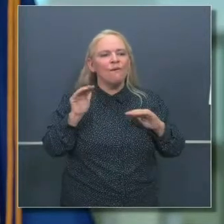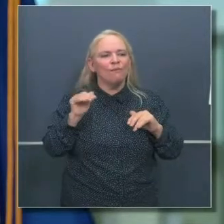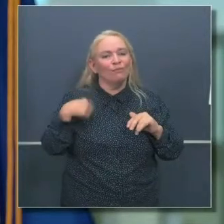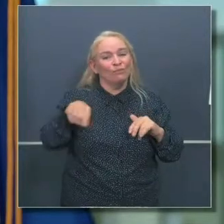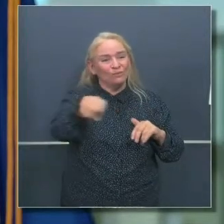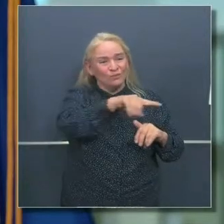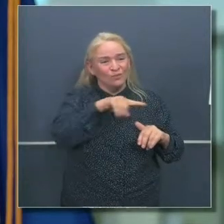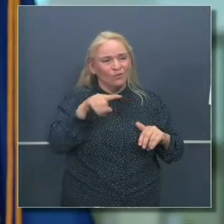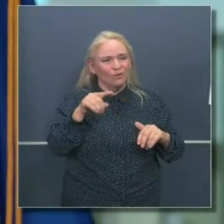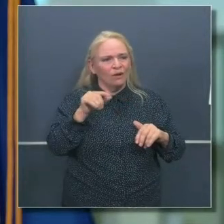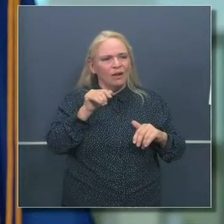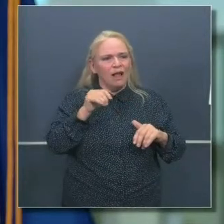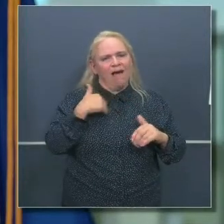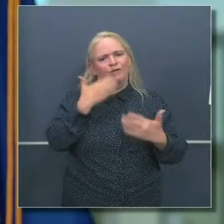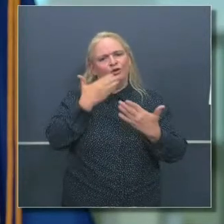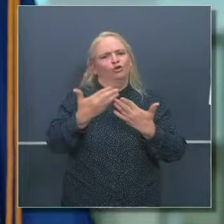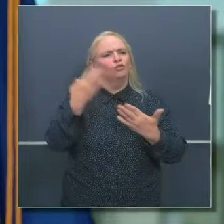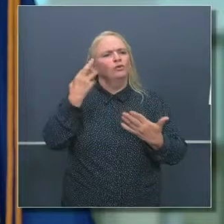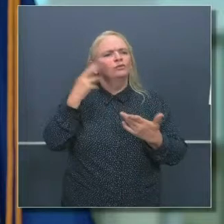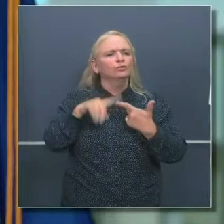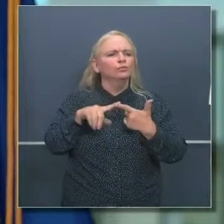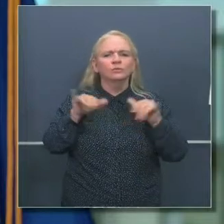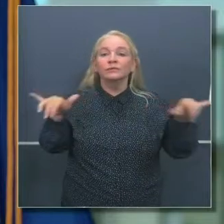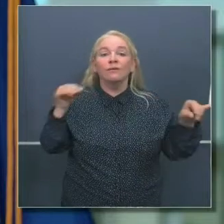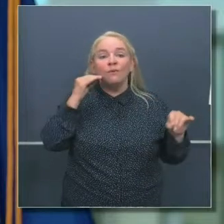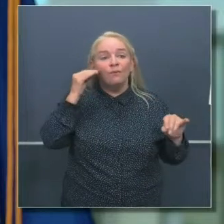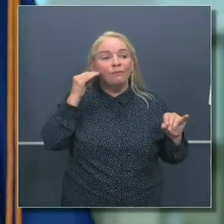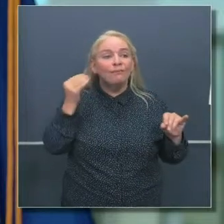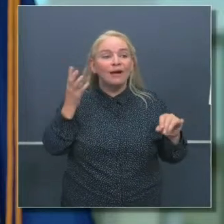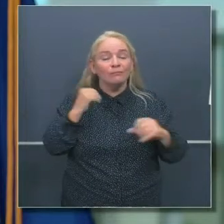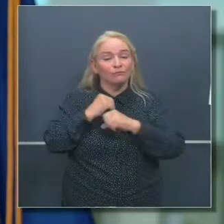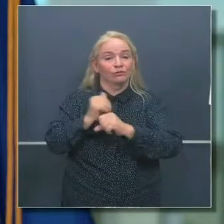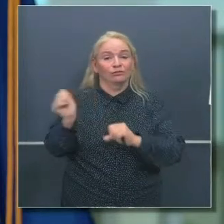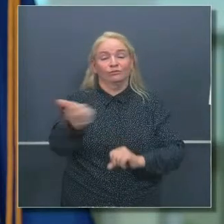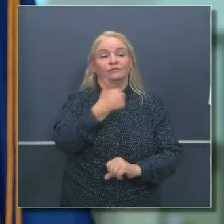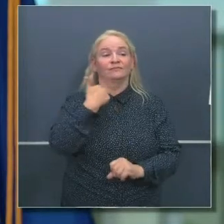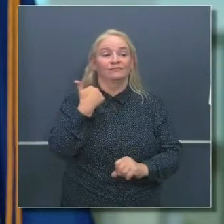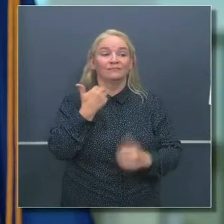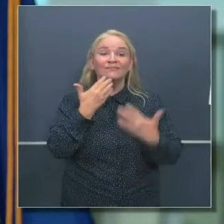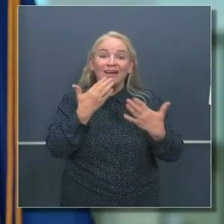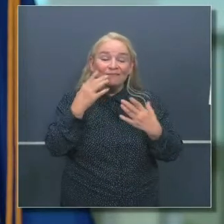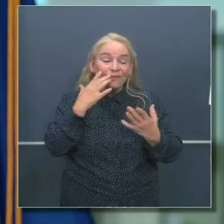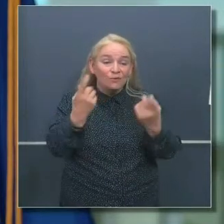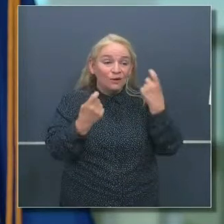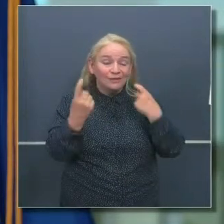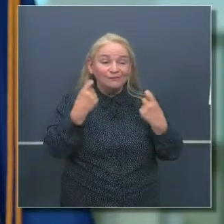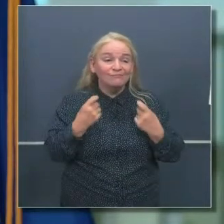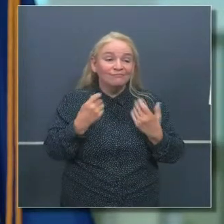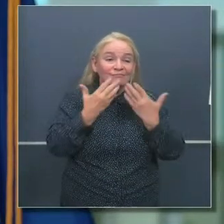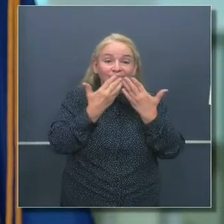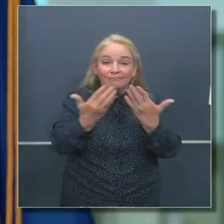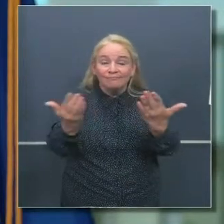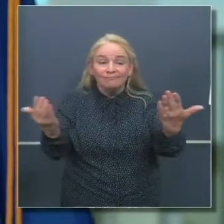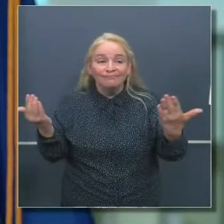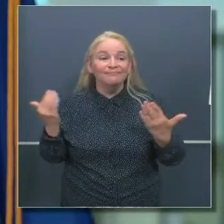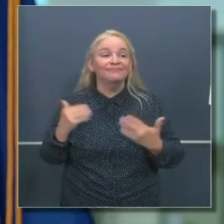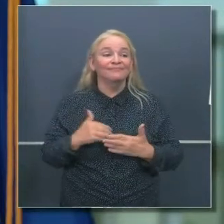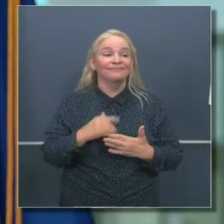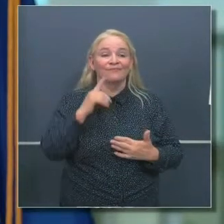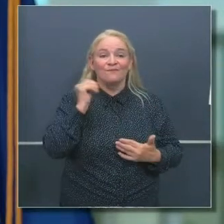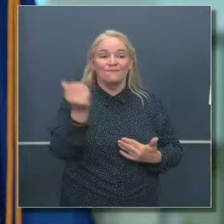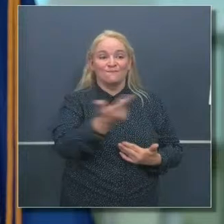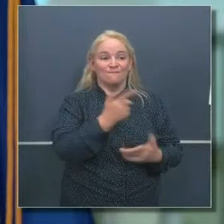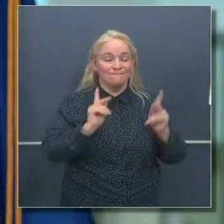for staying on message as reporters in terms of the questions. And thank you all to members of the